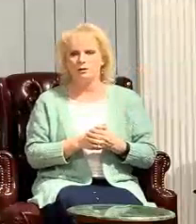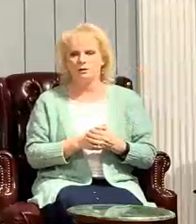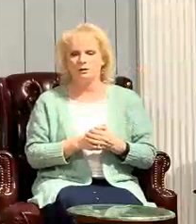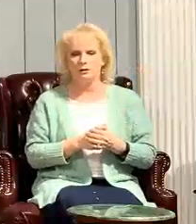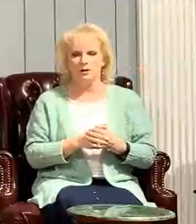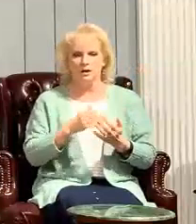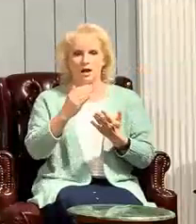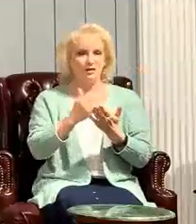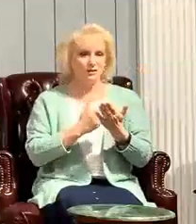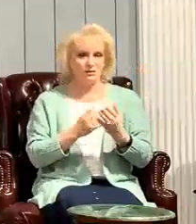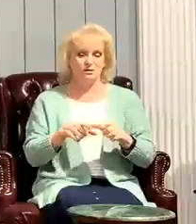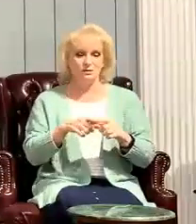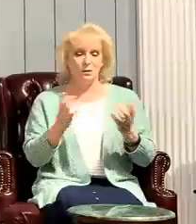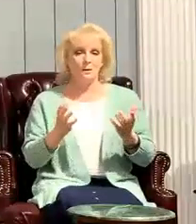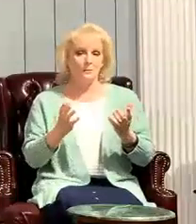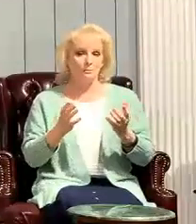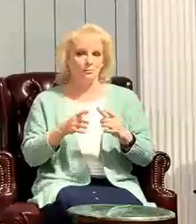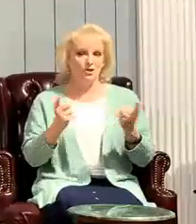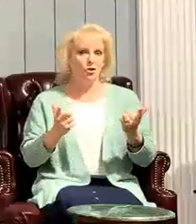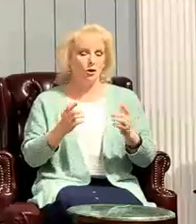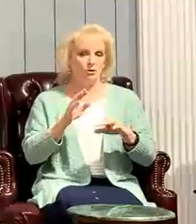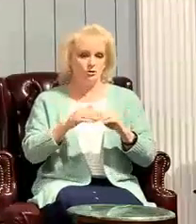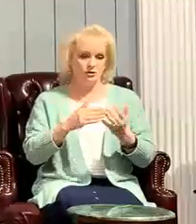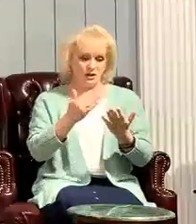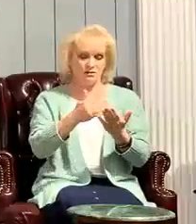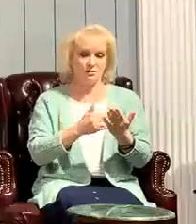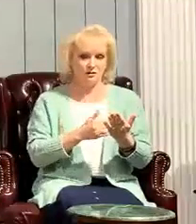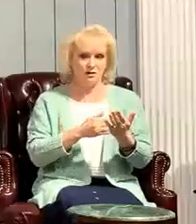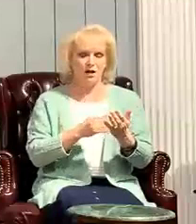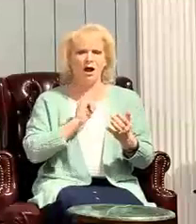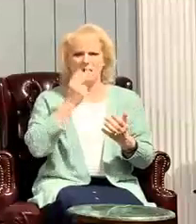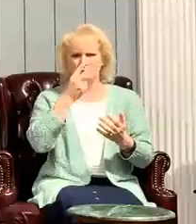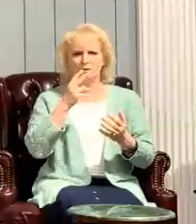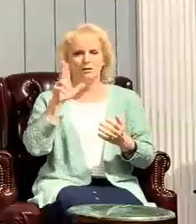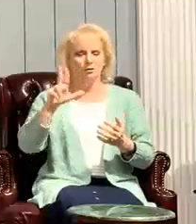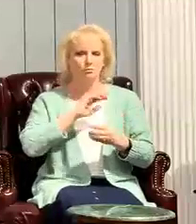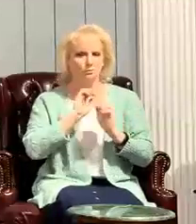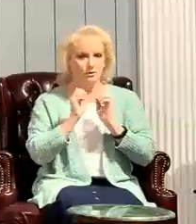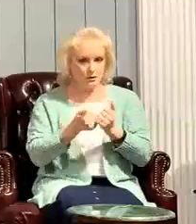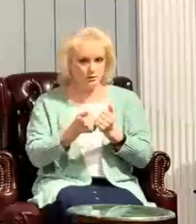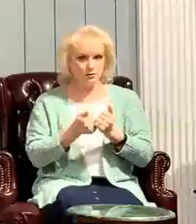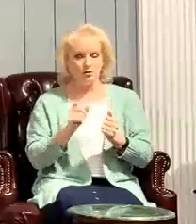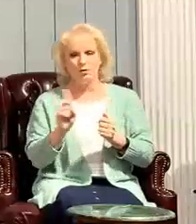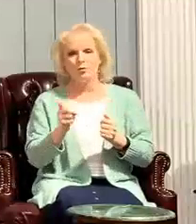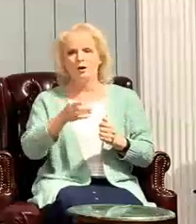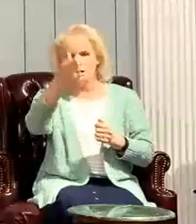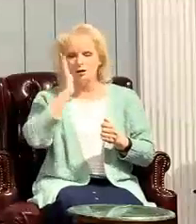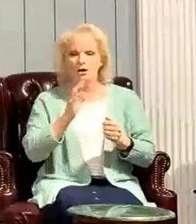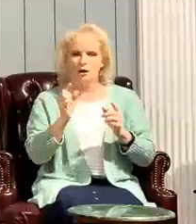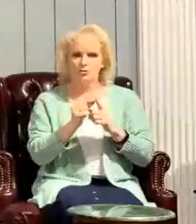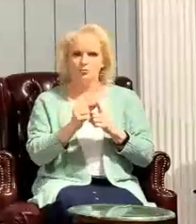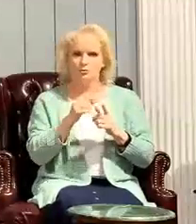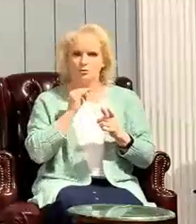much larger than this. We're just going to stay within the passage. And in this passage, I can see three areas where God's word